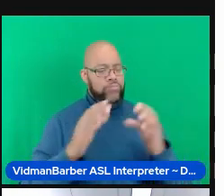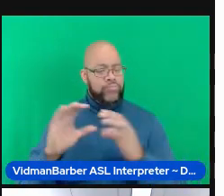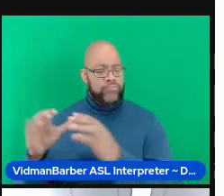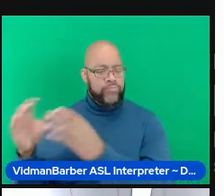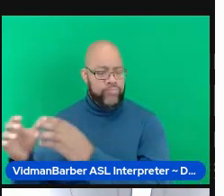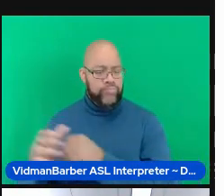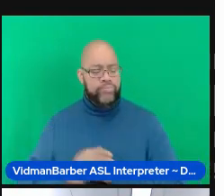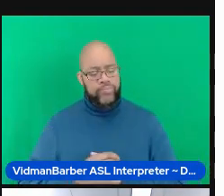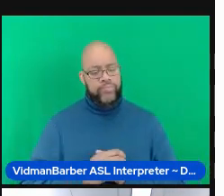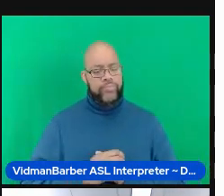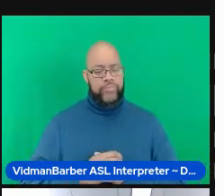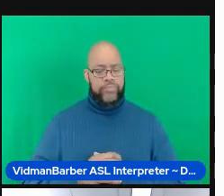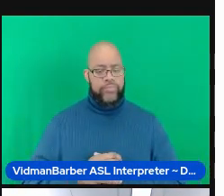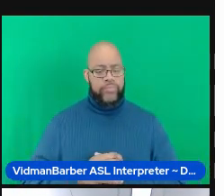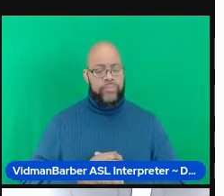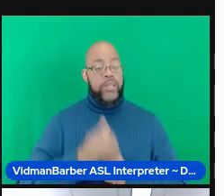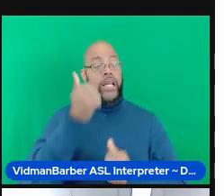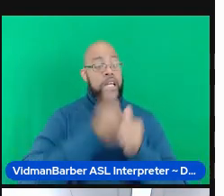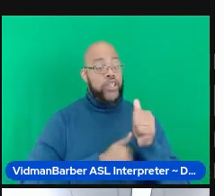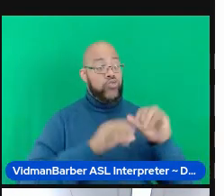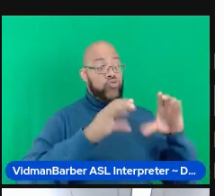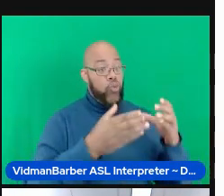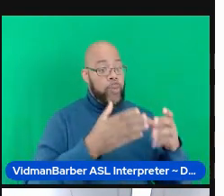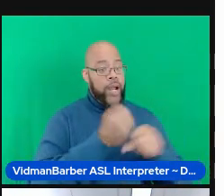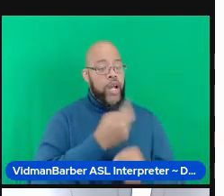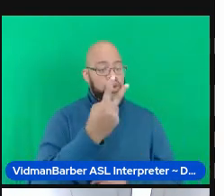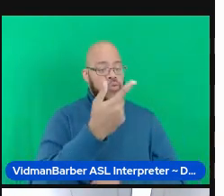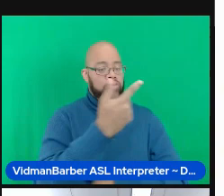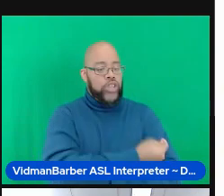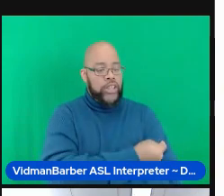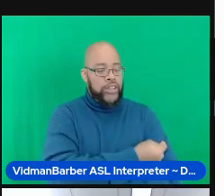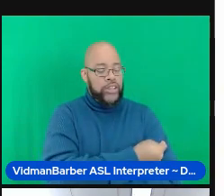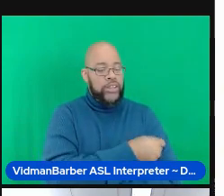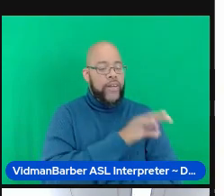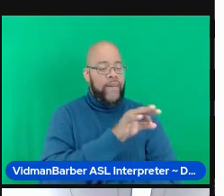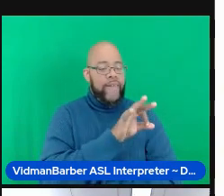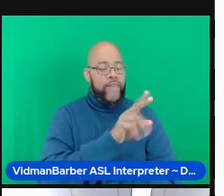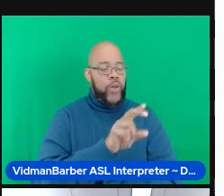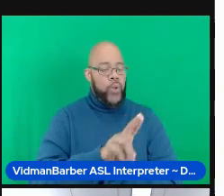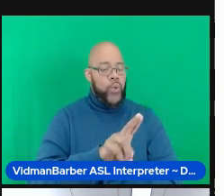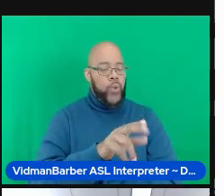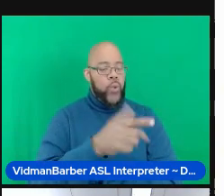And each subject received 2 doses of the influenza vaccine.